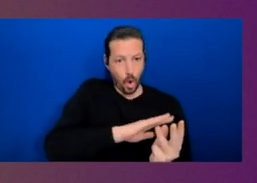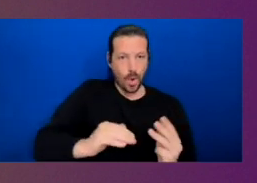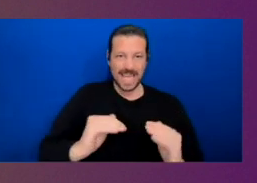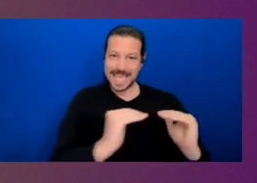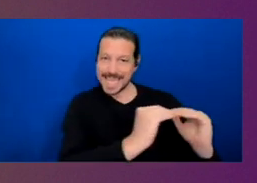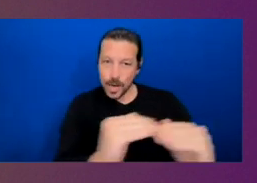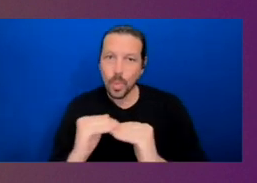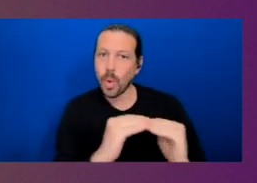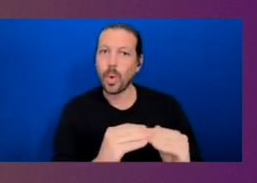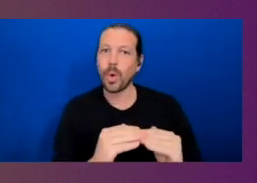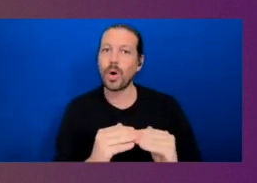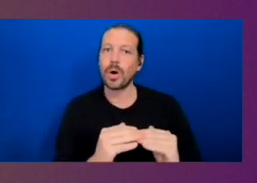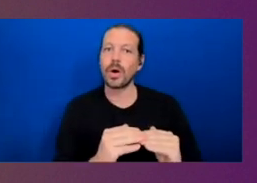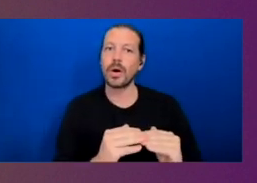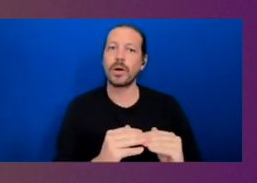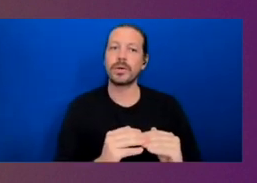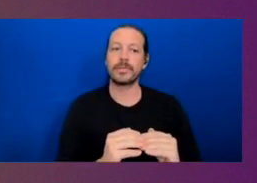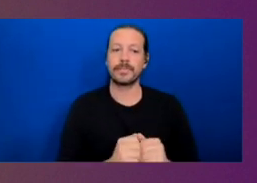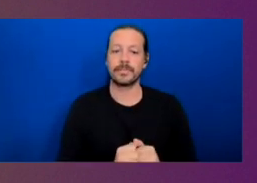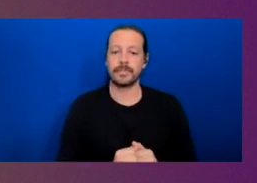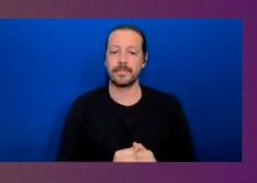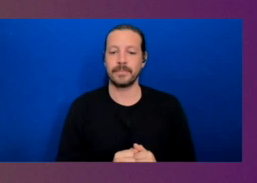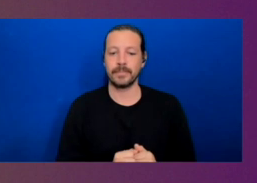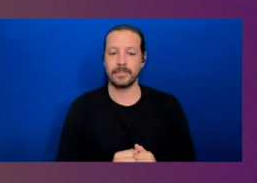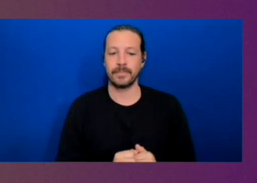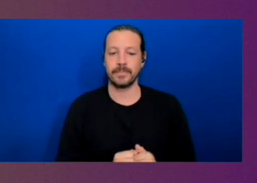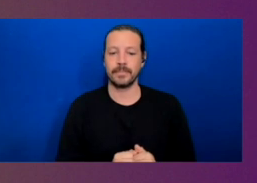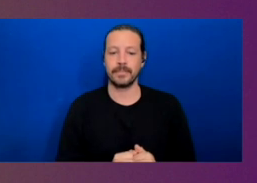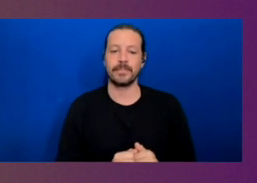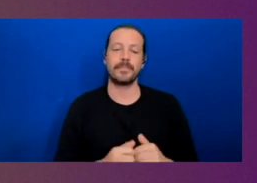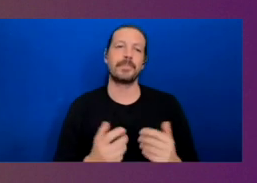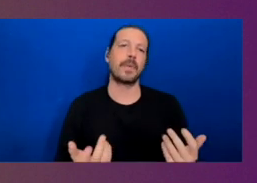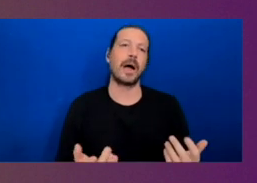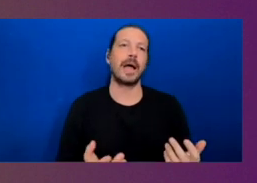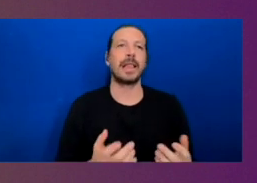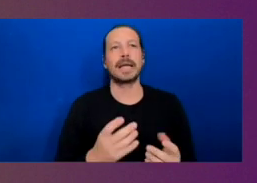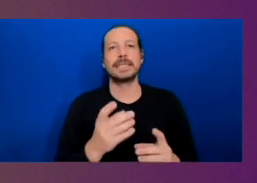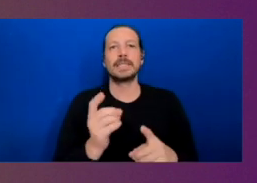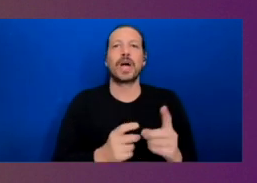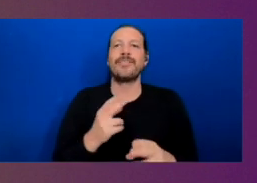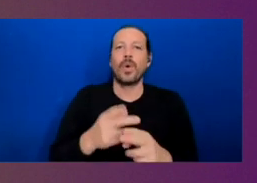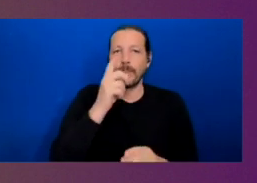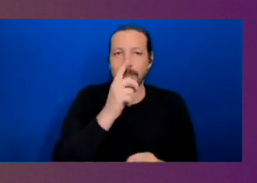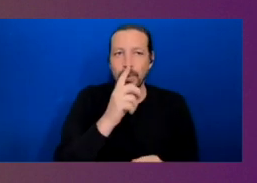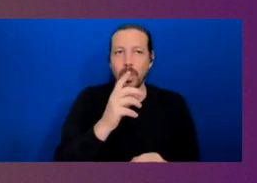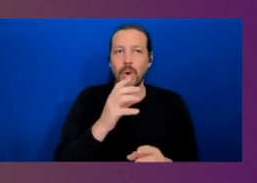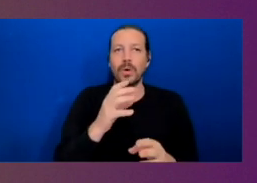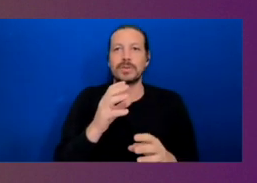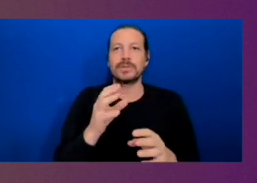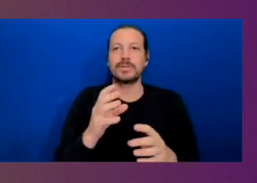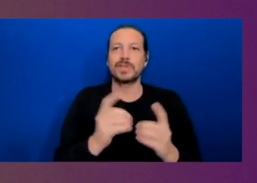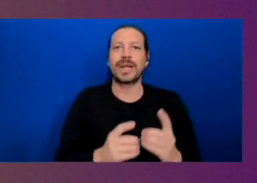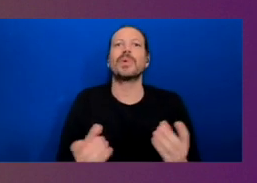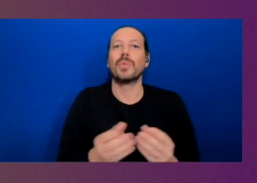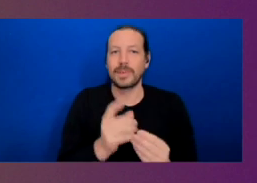all given not just that, from designing for to designing with, but actually designing by, and